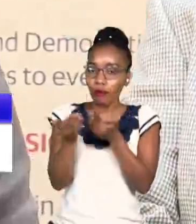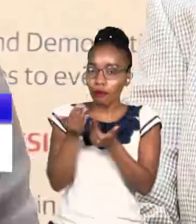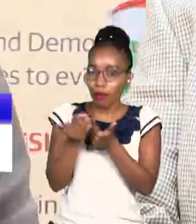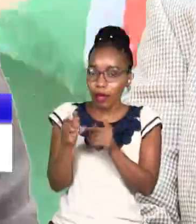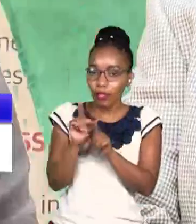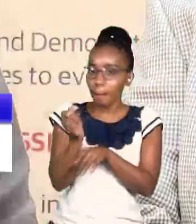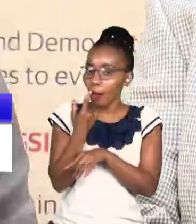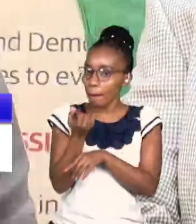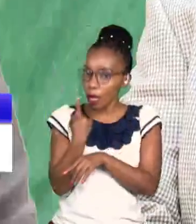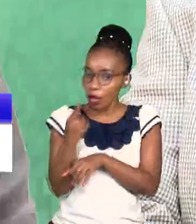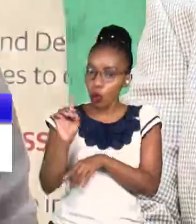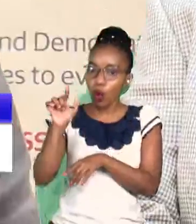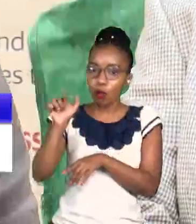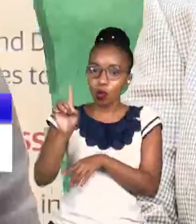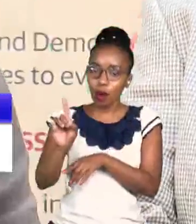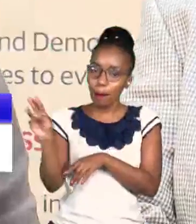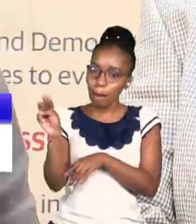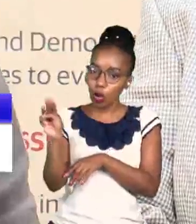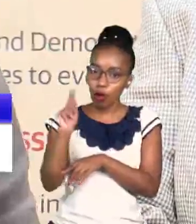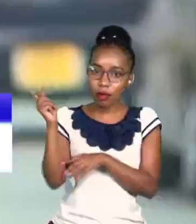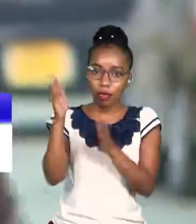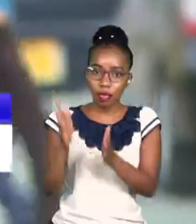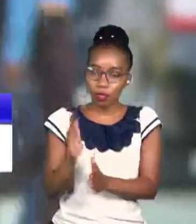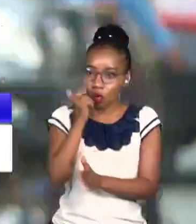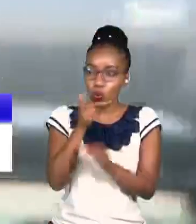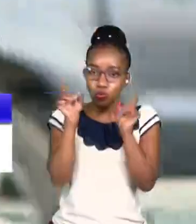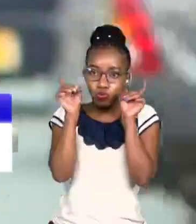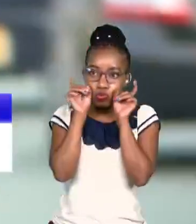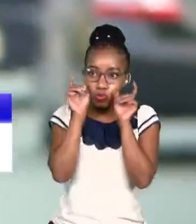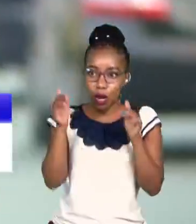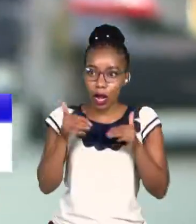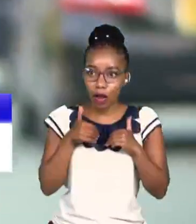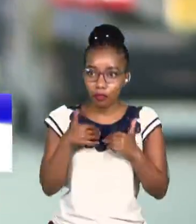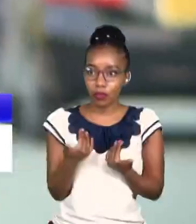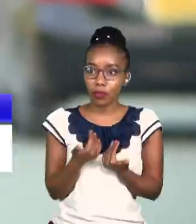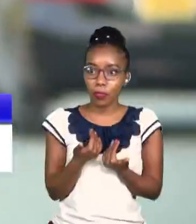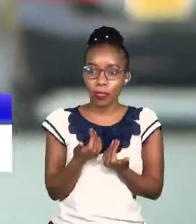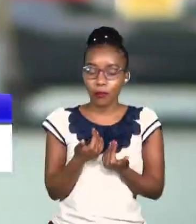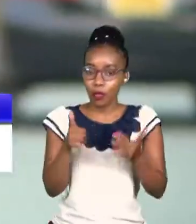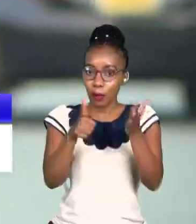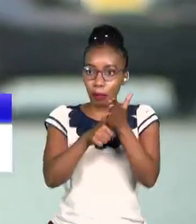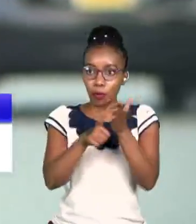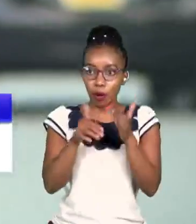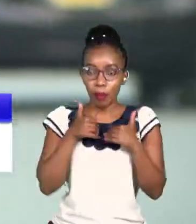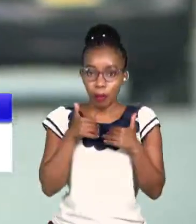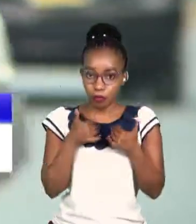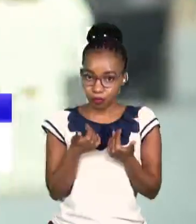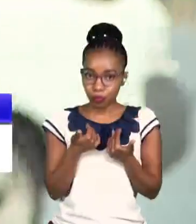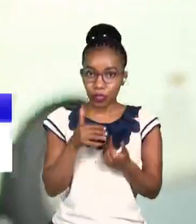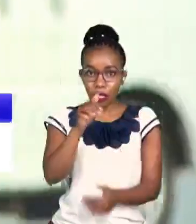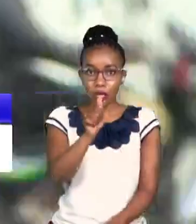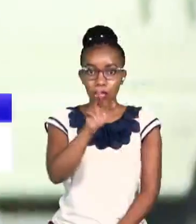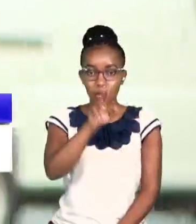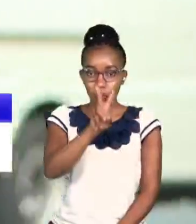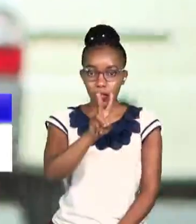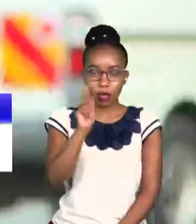of 1.1 million Kenyans living with HIV. There is a looming crisis of ARV shortage in the